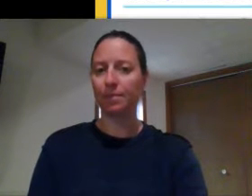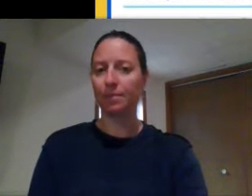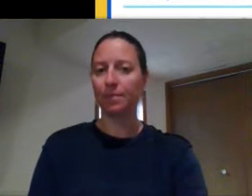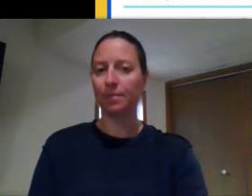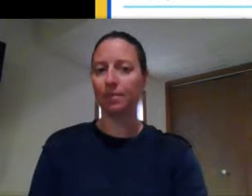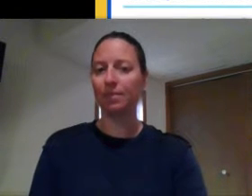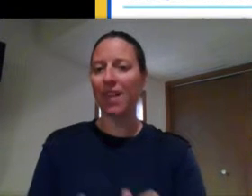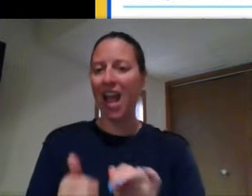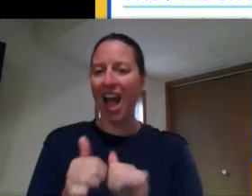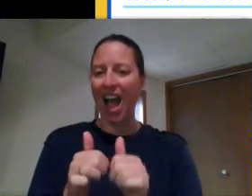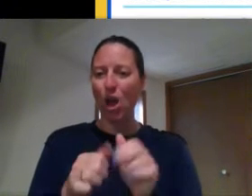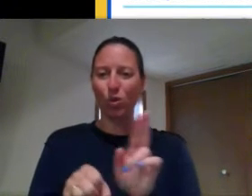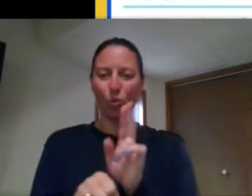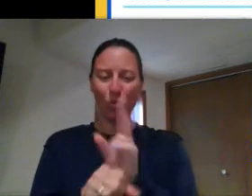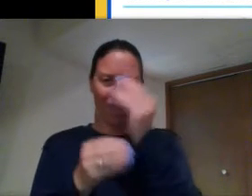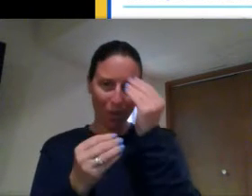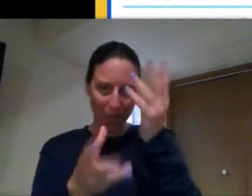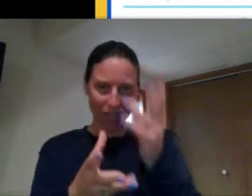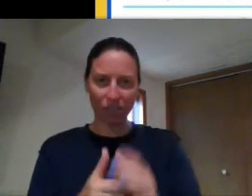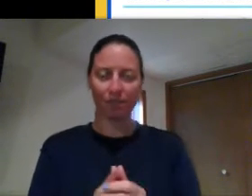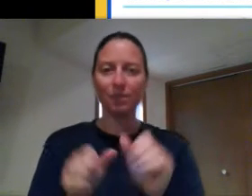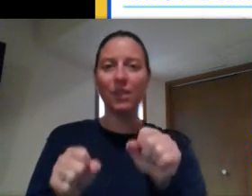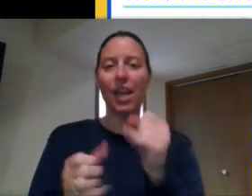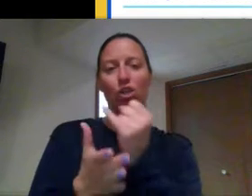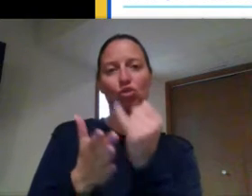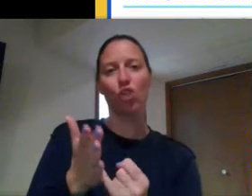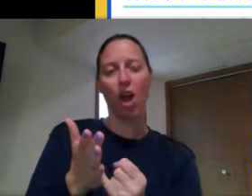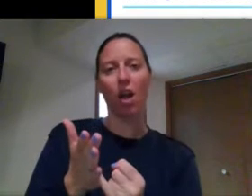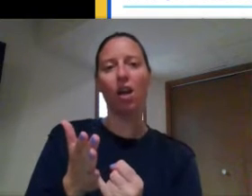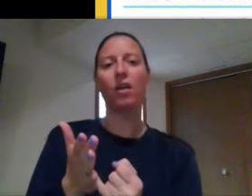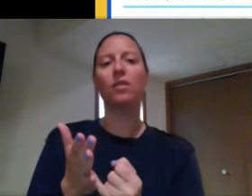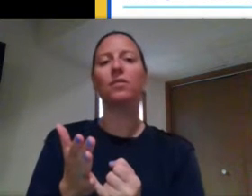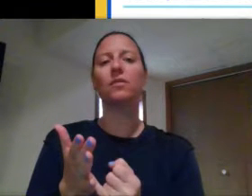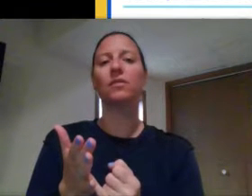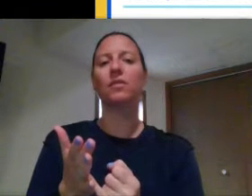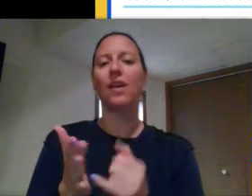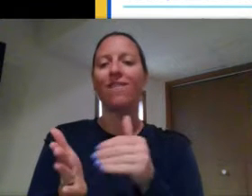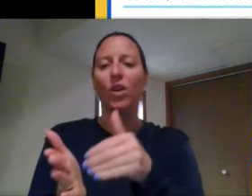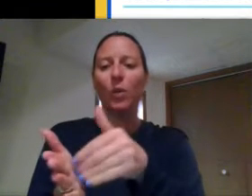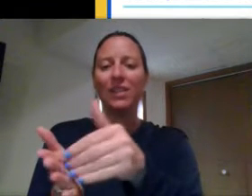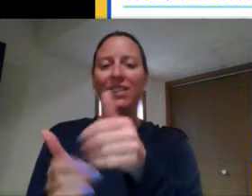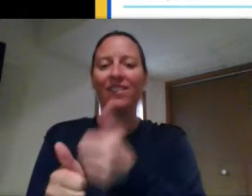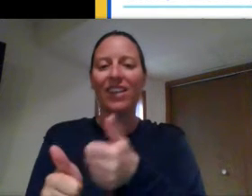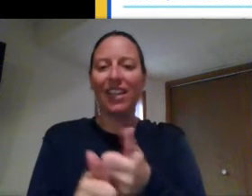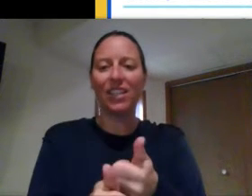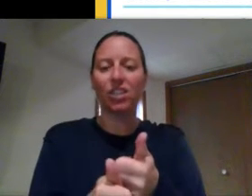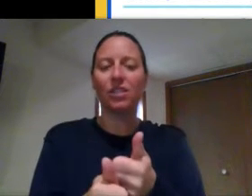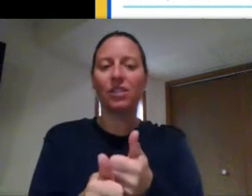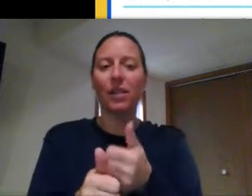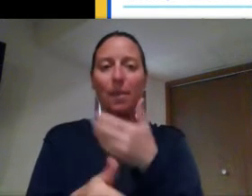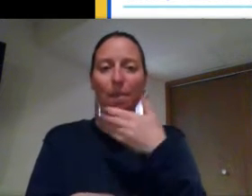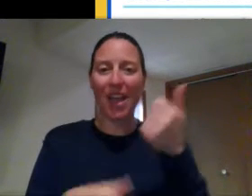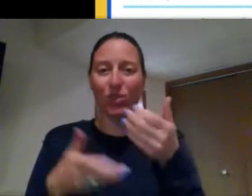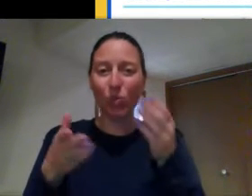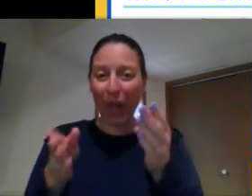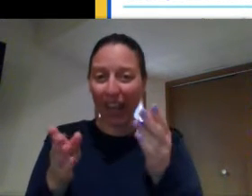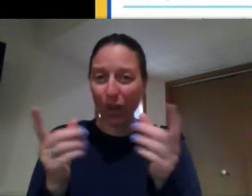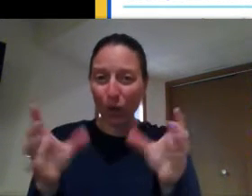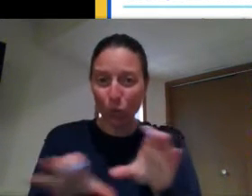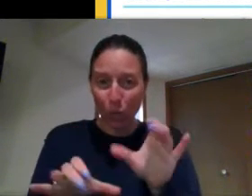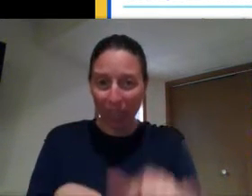draw a diagram that shows the frequency of each value in the data set.